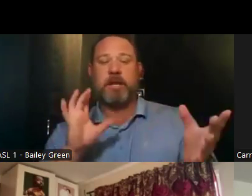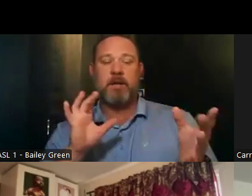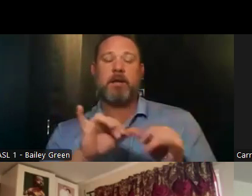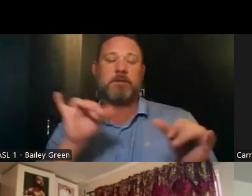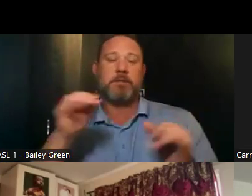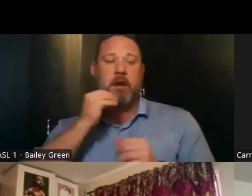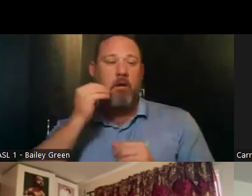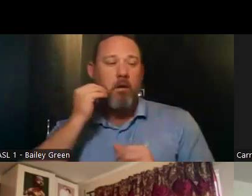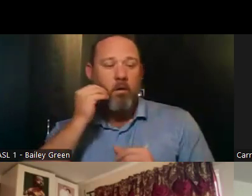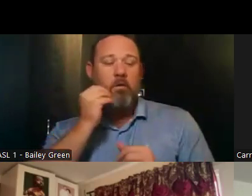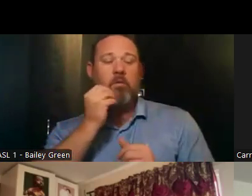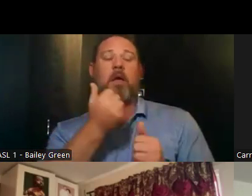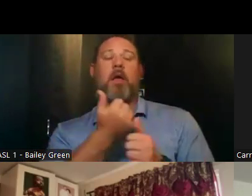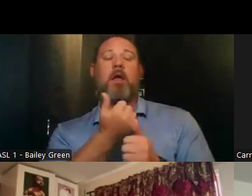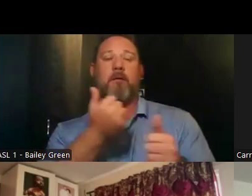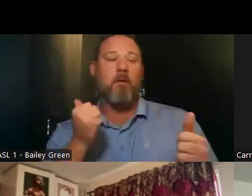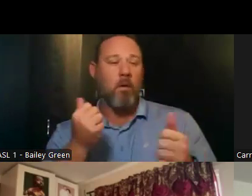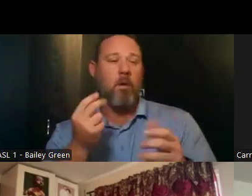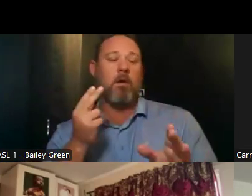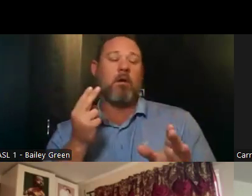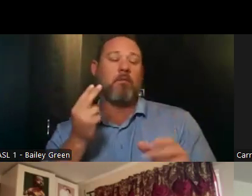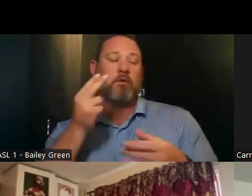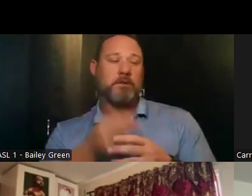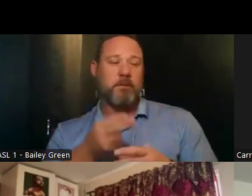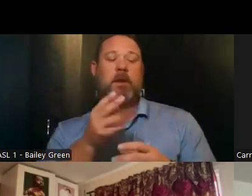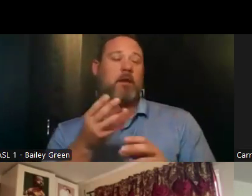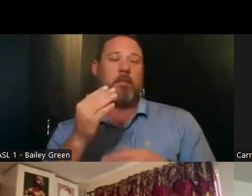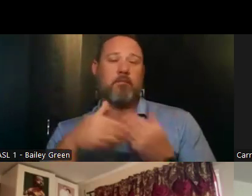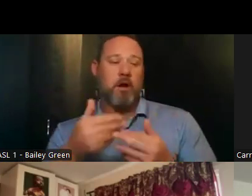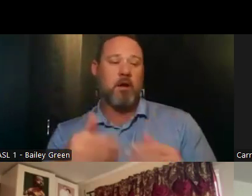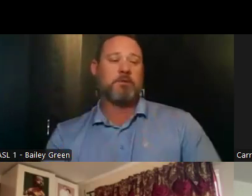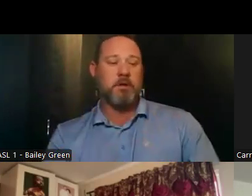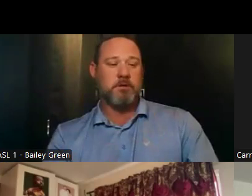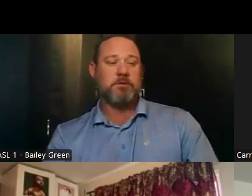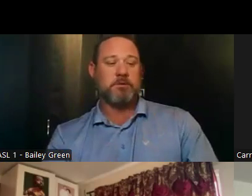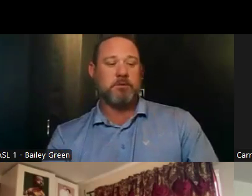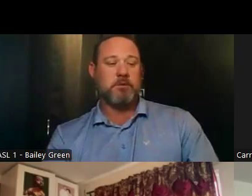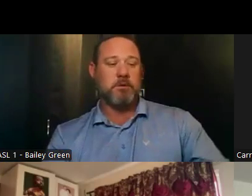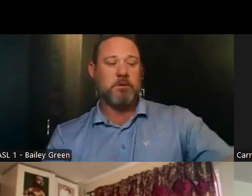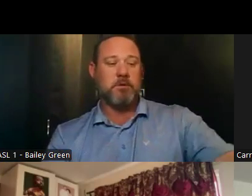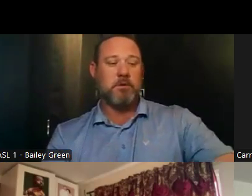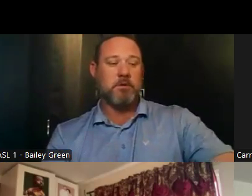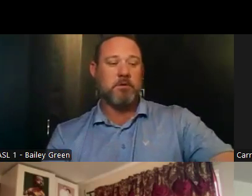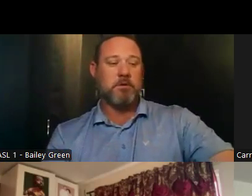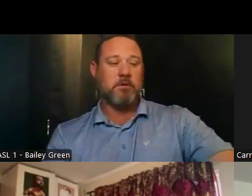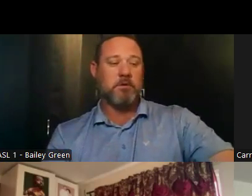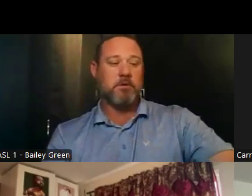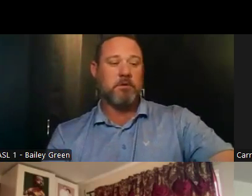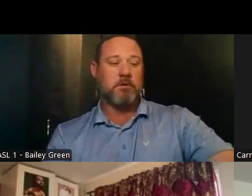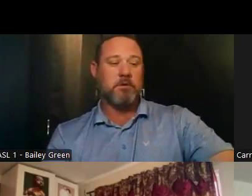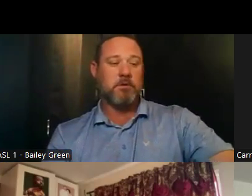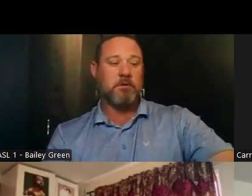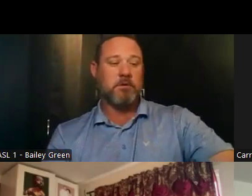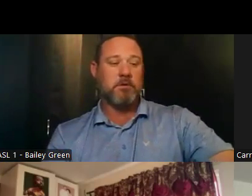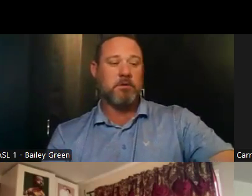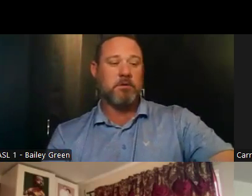home and to avoid participating in this process altogether, because it's at their peril to